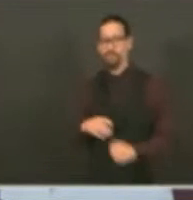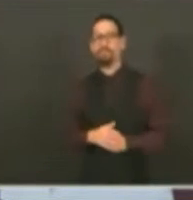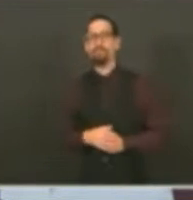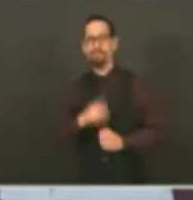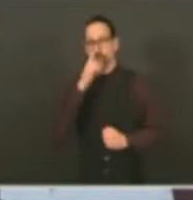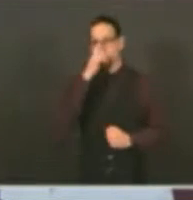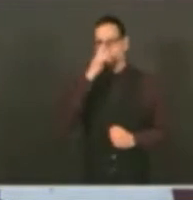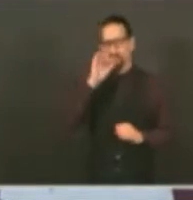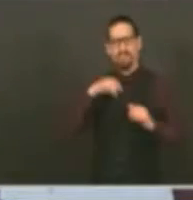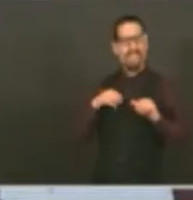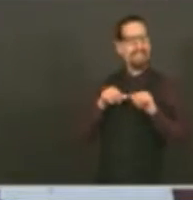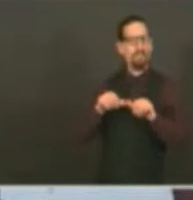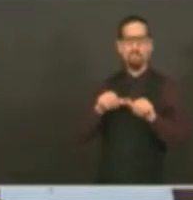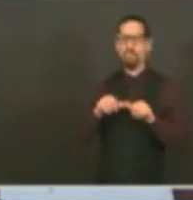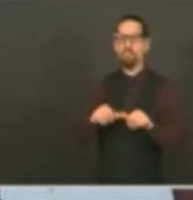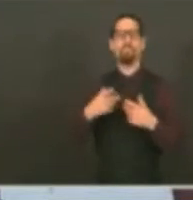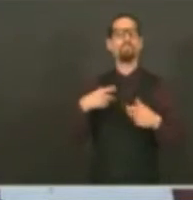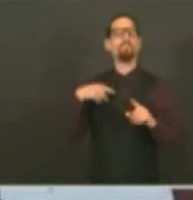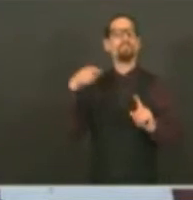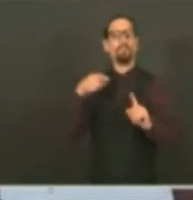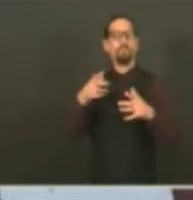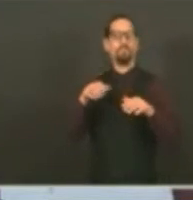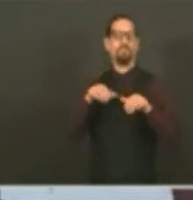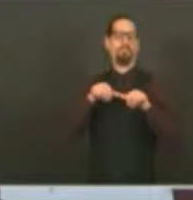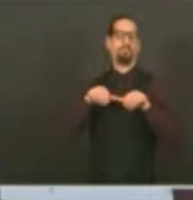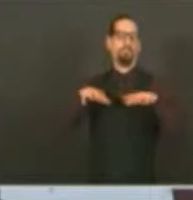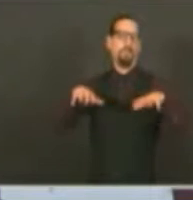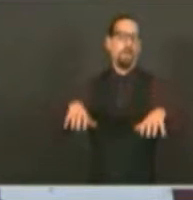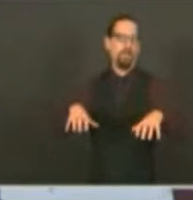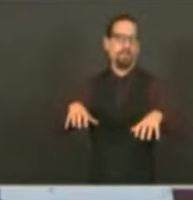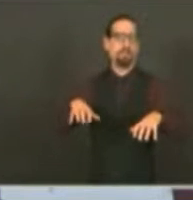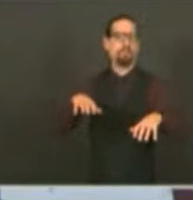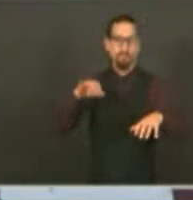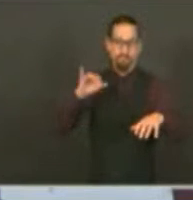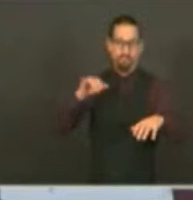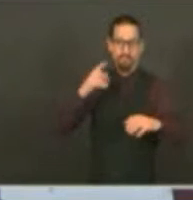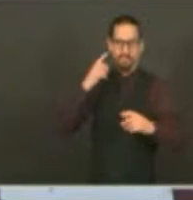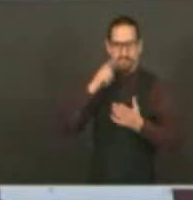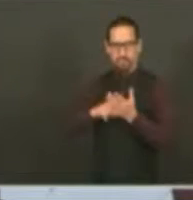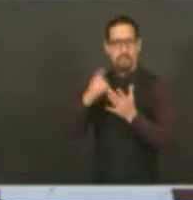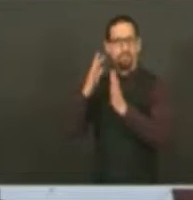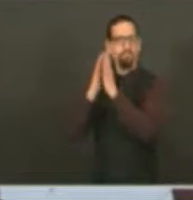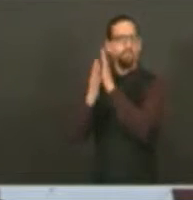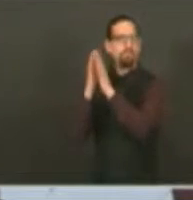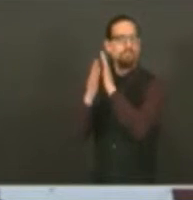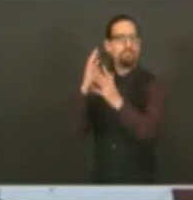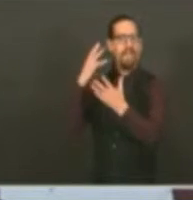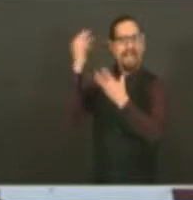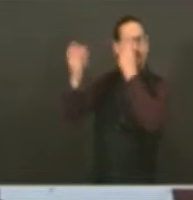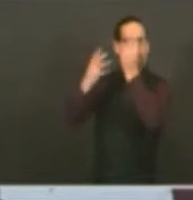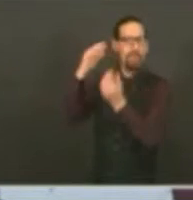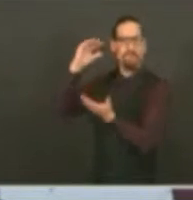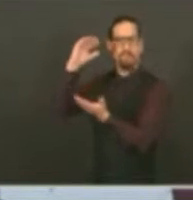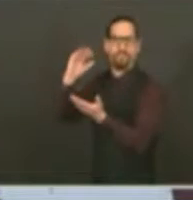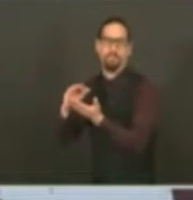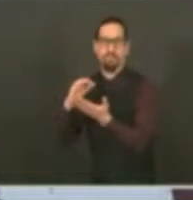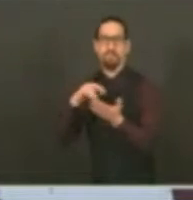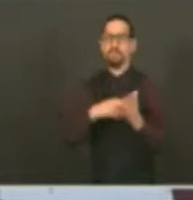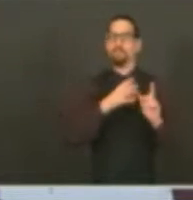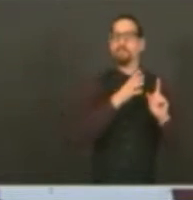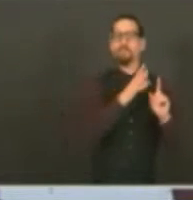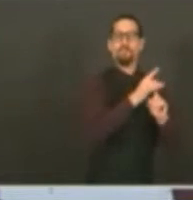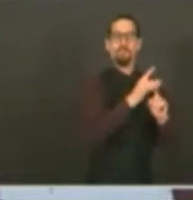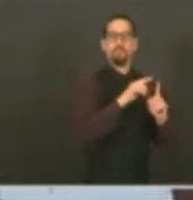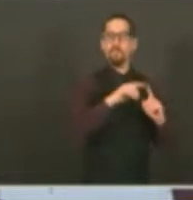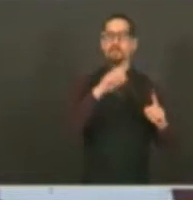working. Traffic's down, mobility's down, test positivity is down. Not significantly, but it's not